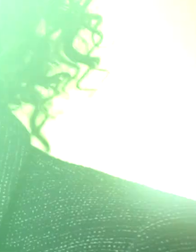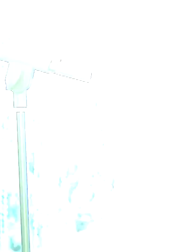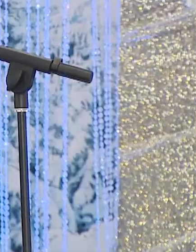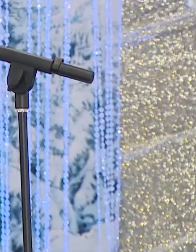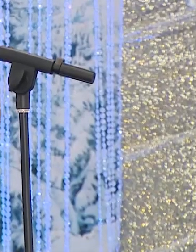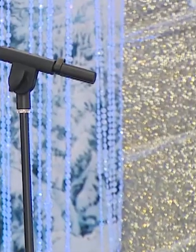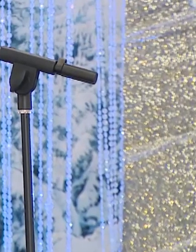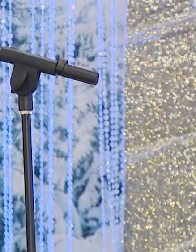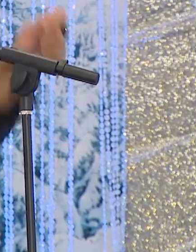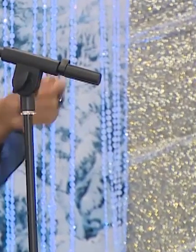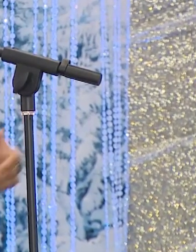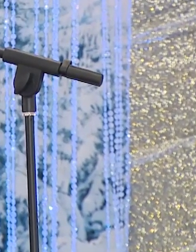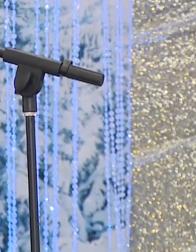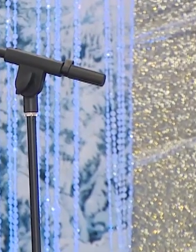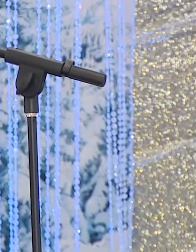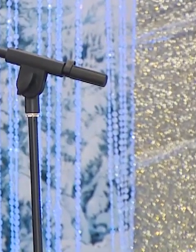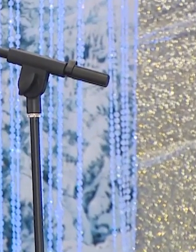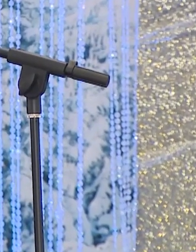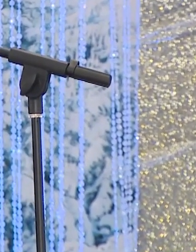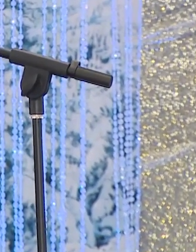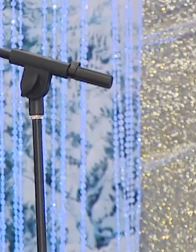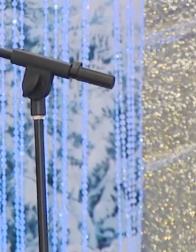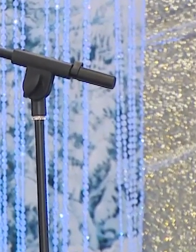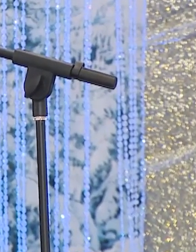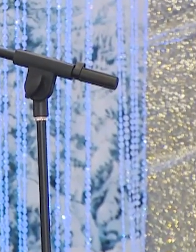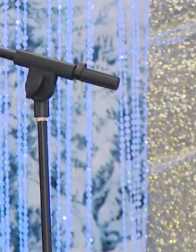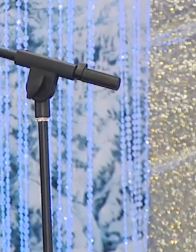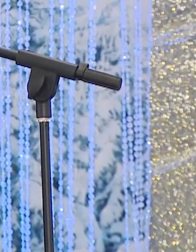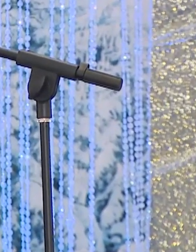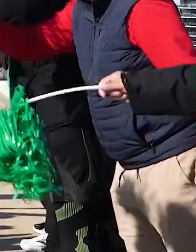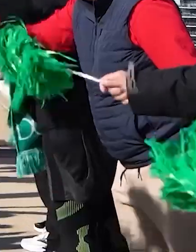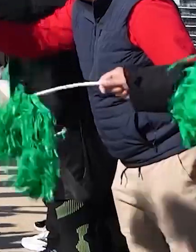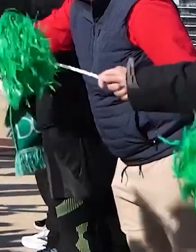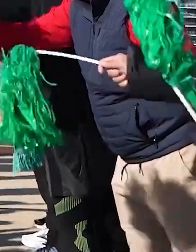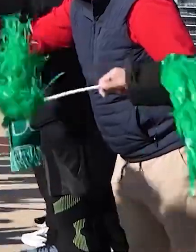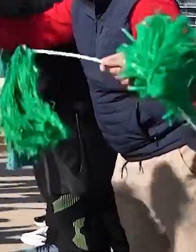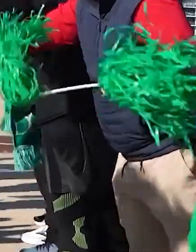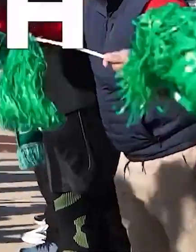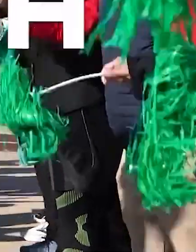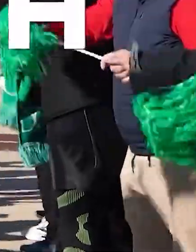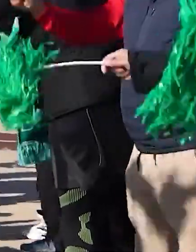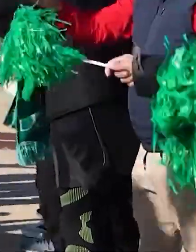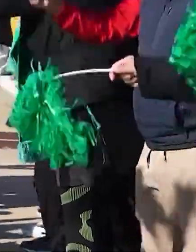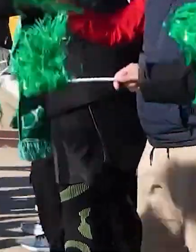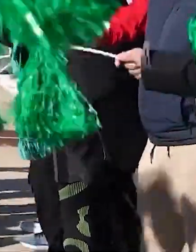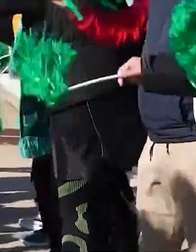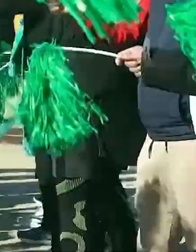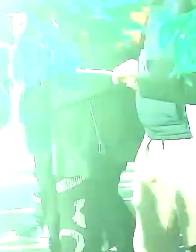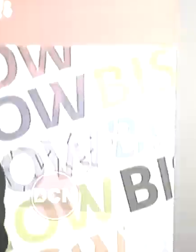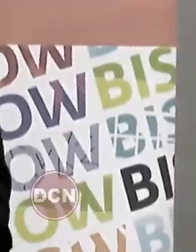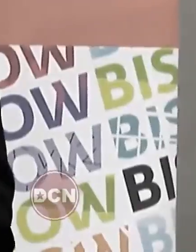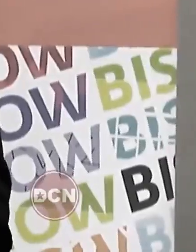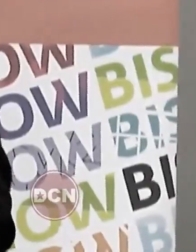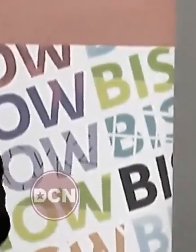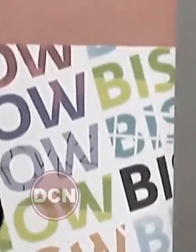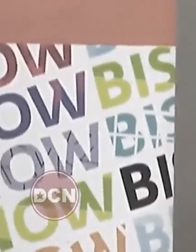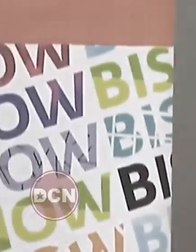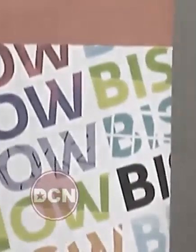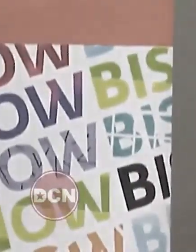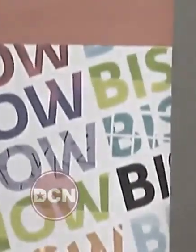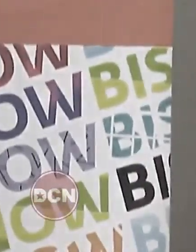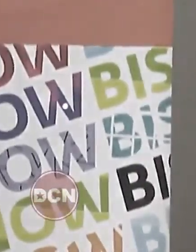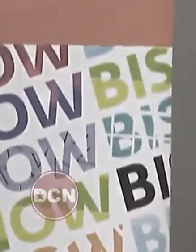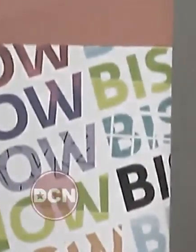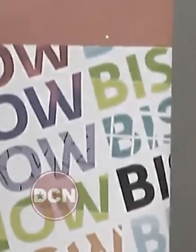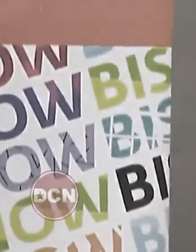come. For the next 12 months, we are going to what? Run through the tape. So, what